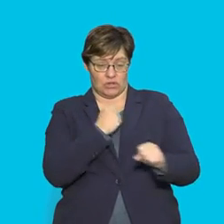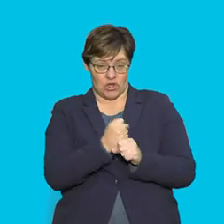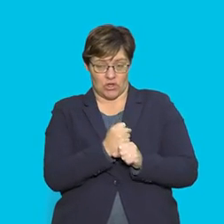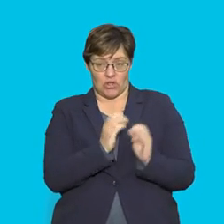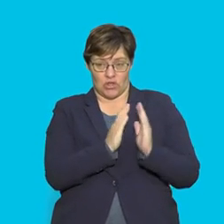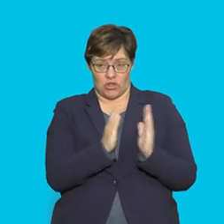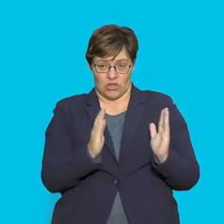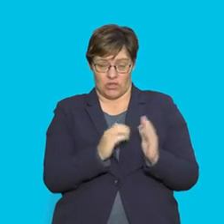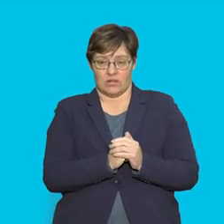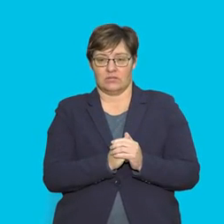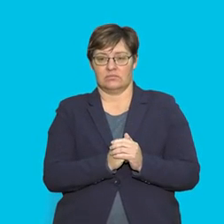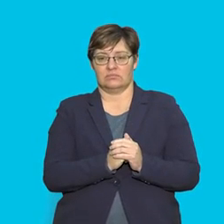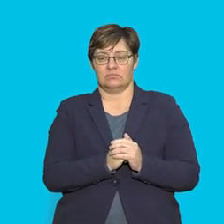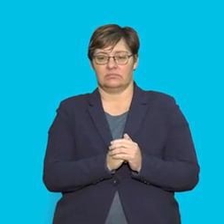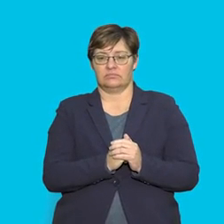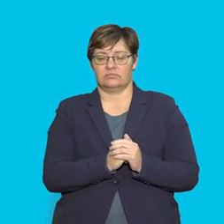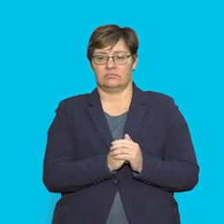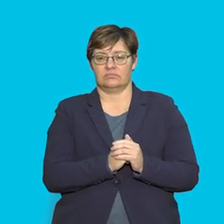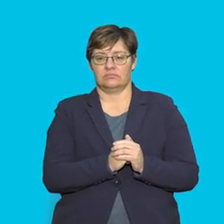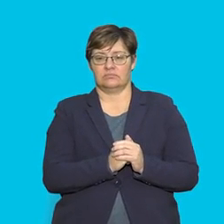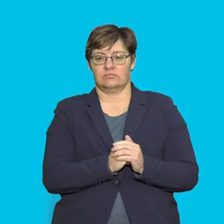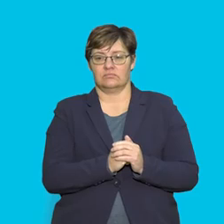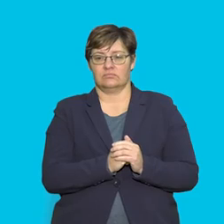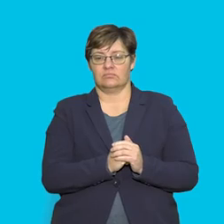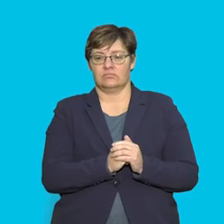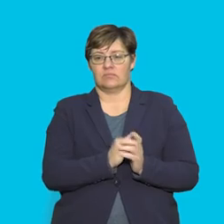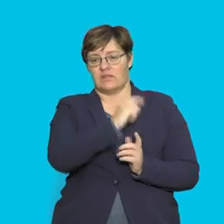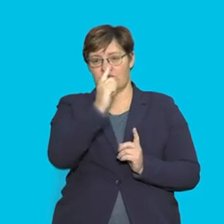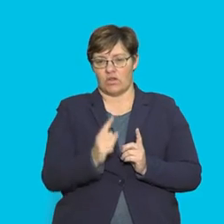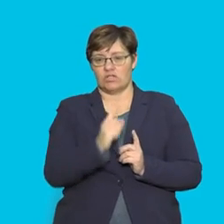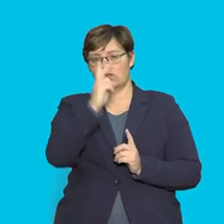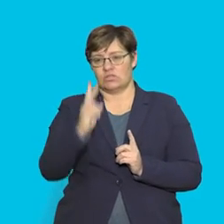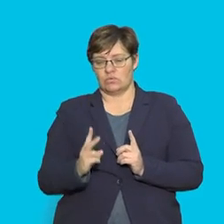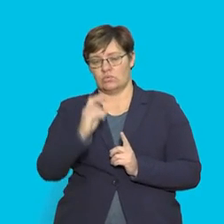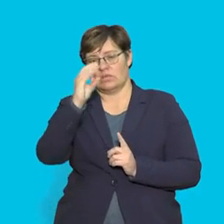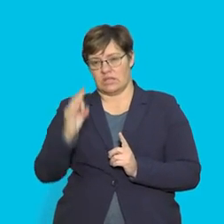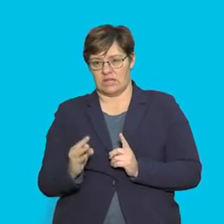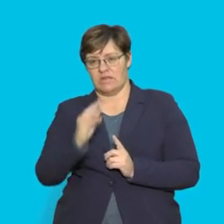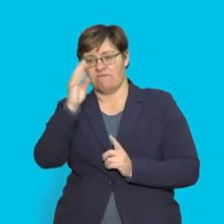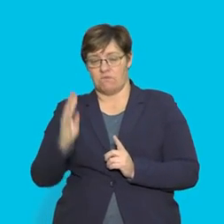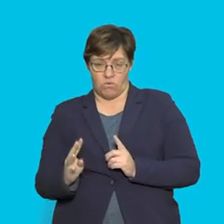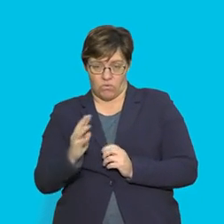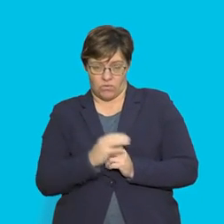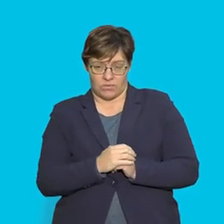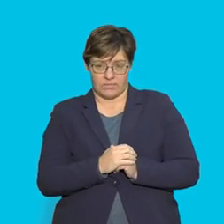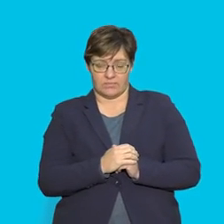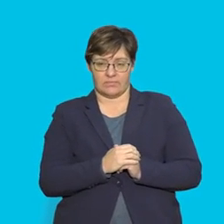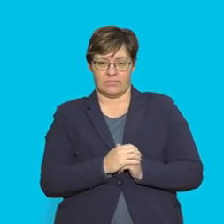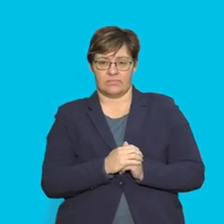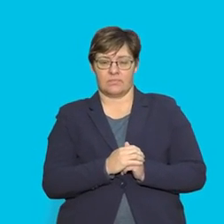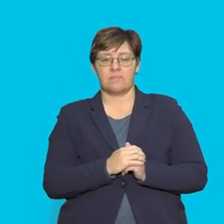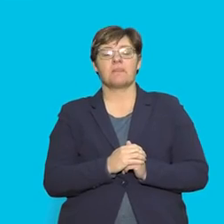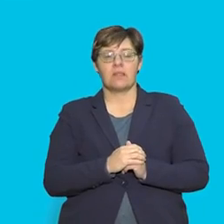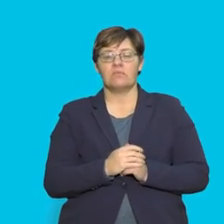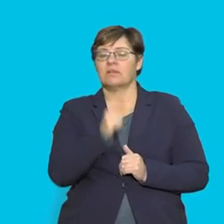So that will be the end of the first year. So the first deposit will be there after the 3 months, second deposit, third deposit. So you're